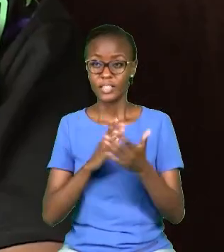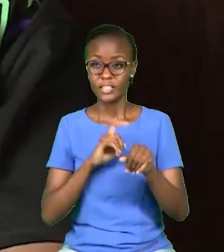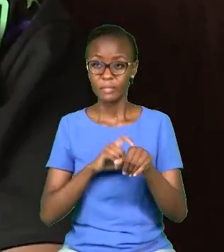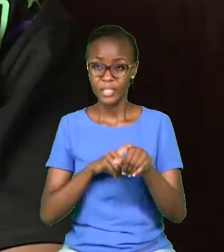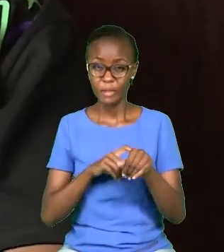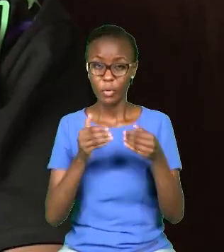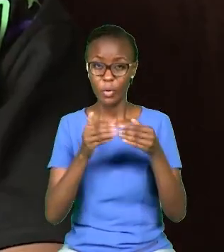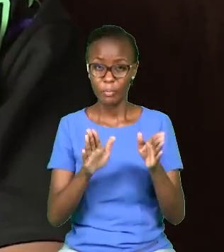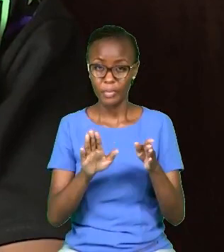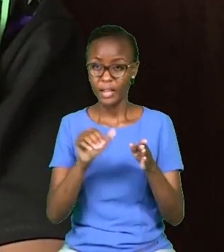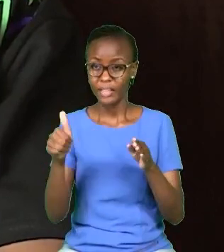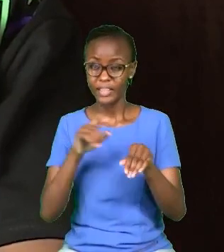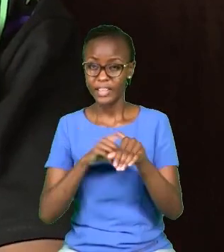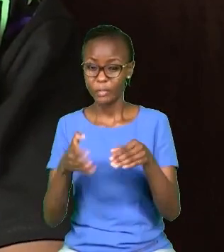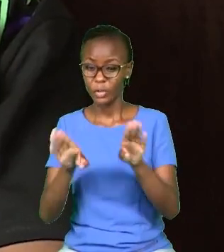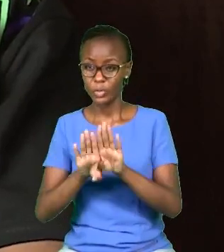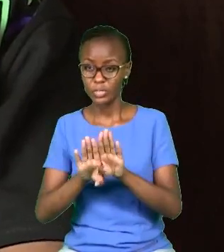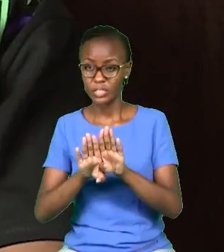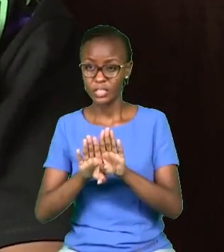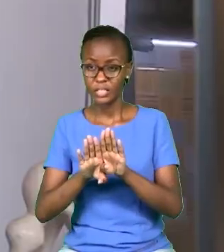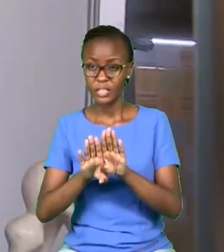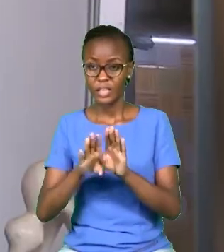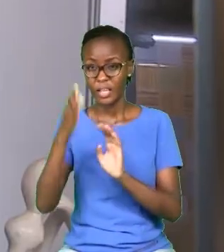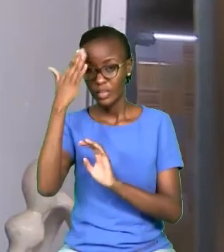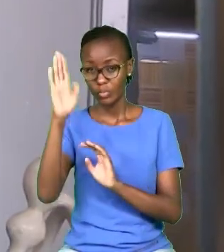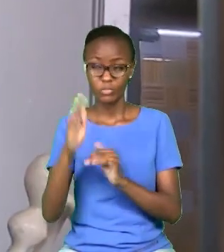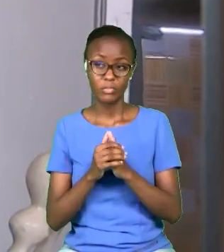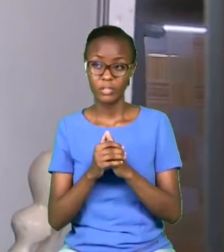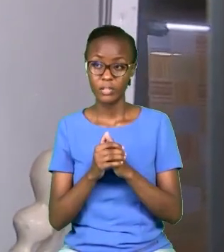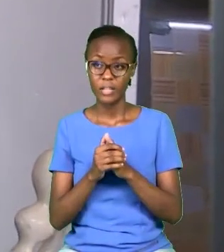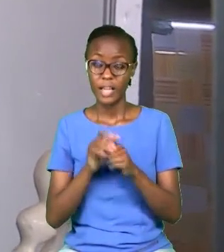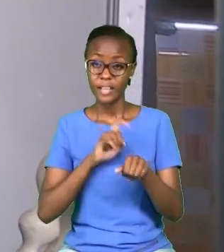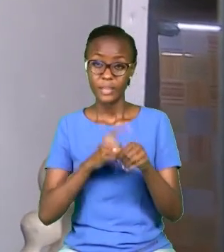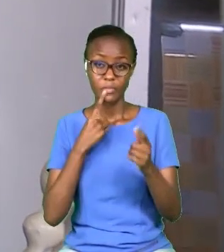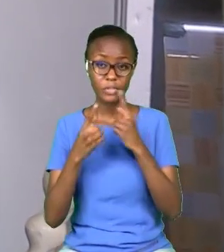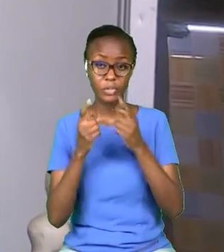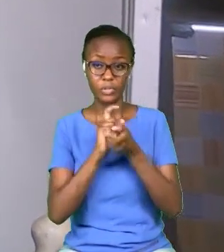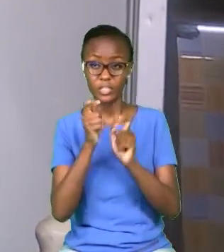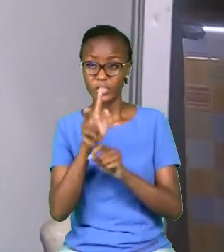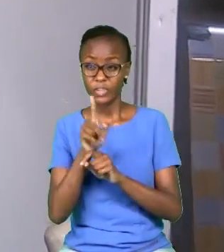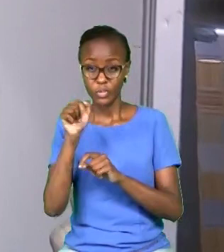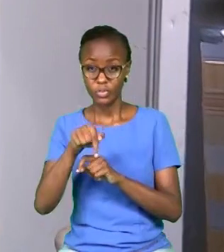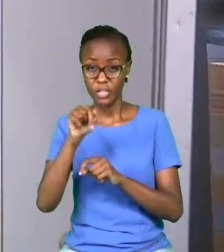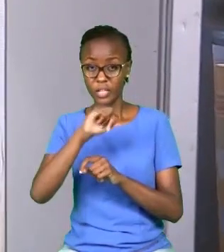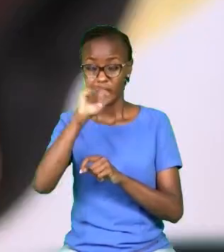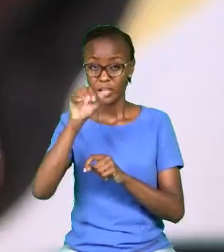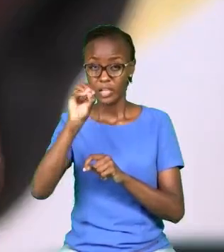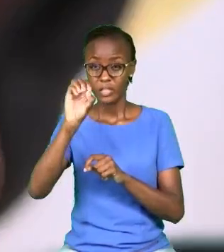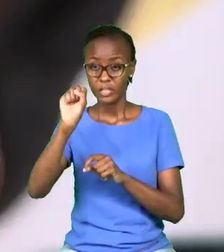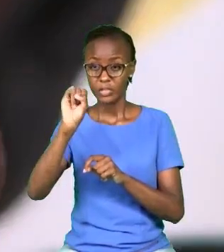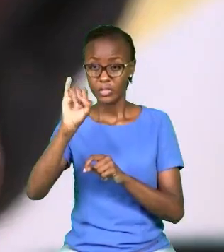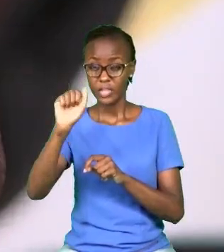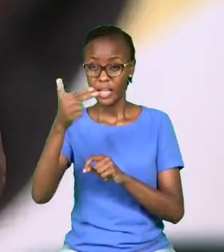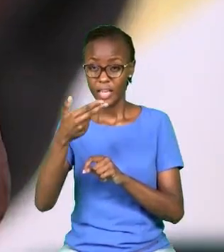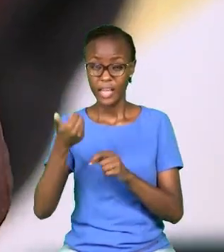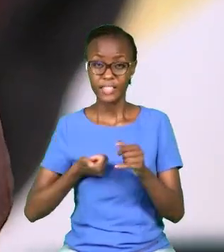inakuwa on. Maybe inaisha moto, I don't know. Speaking with Switch TV today, Josiah's sister has confirmed that their kin has